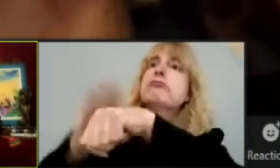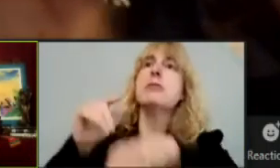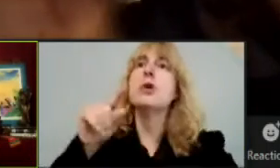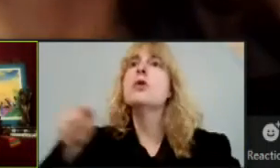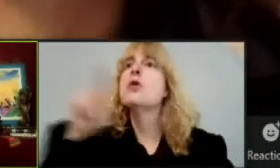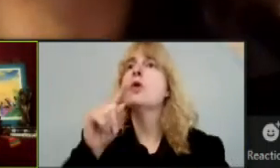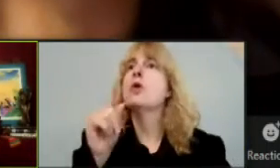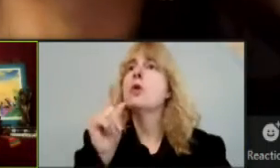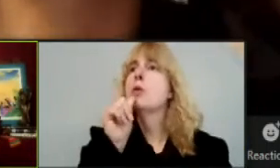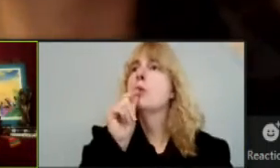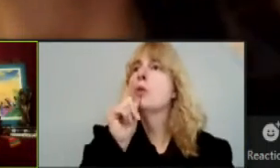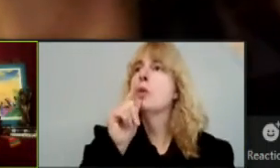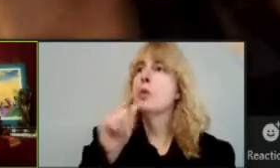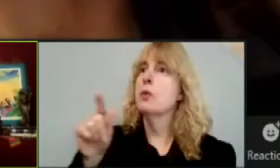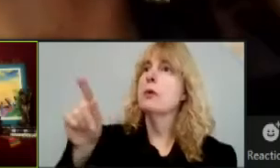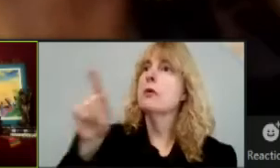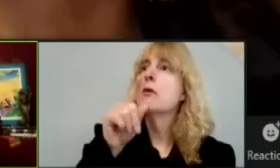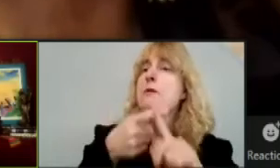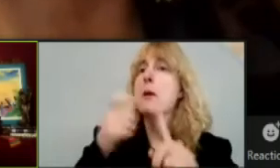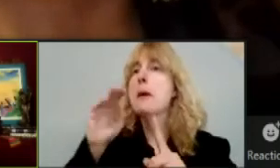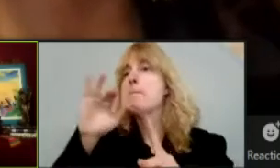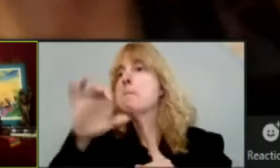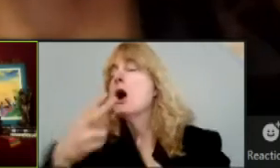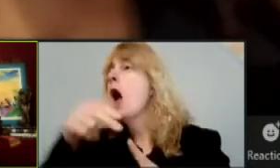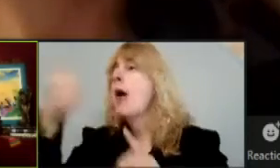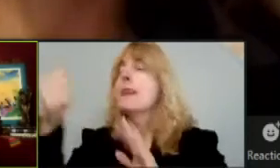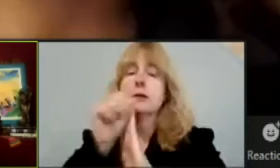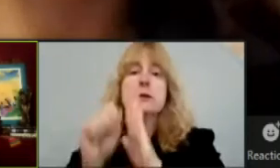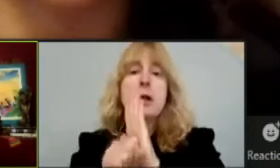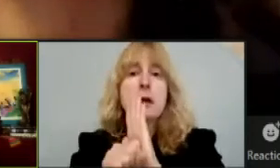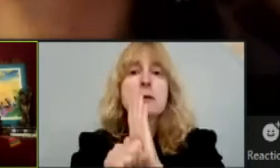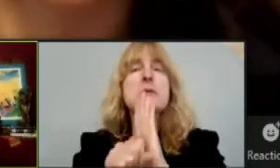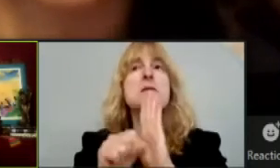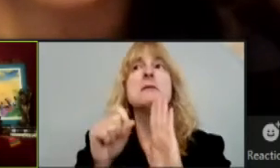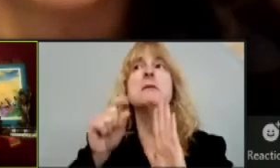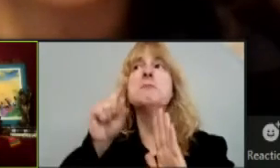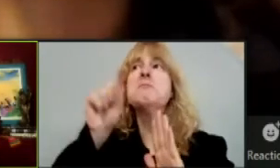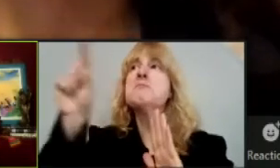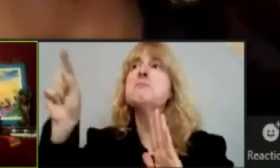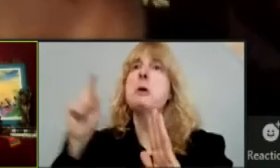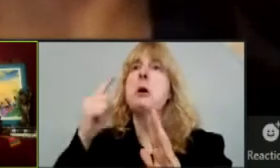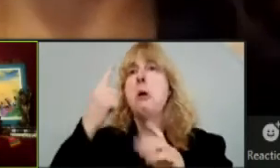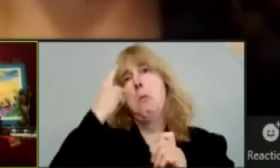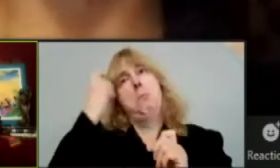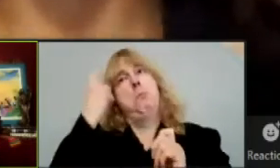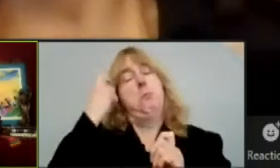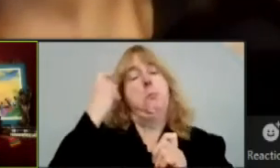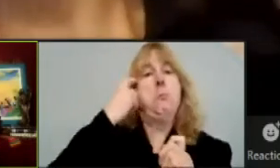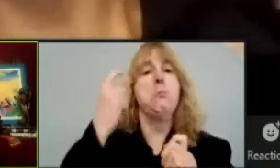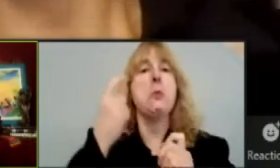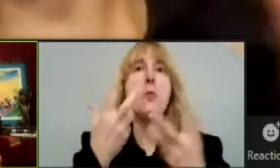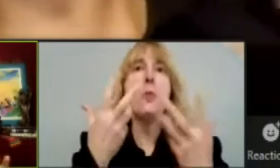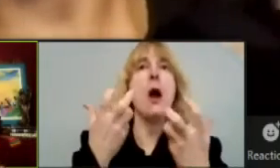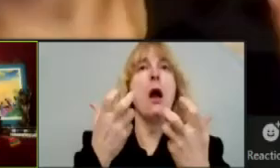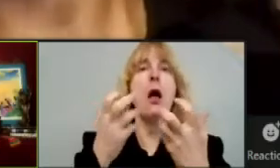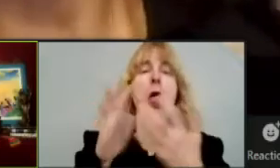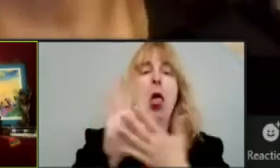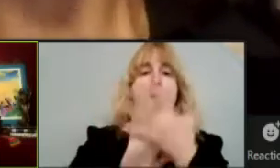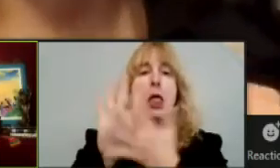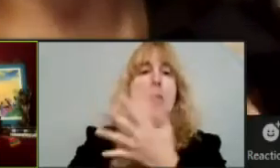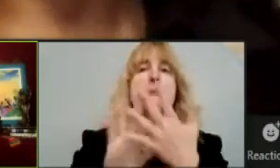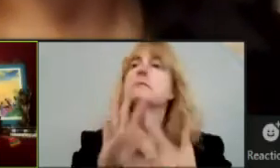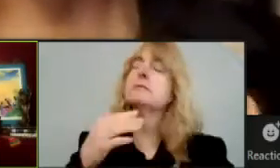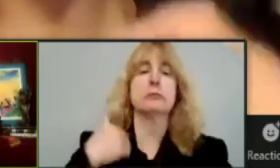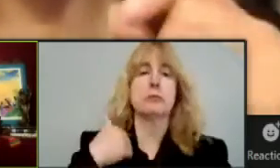not only Michigan, Pennsylvania, and other states, that we know who you are. And we thank those that finally, at the very last